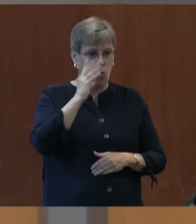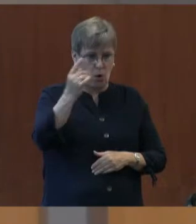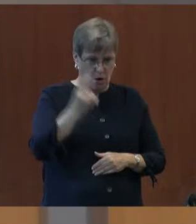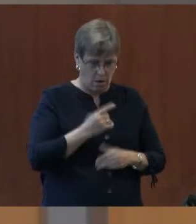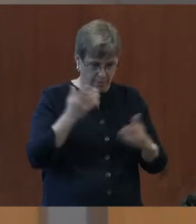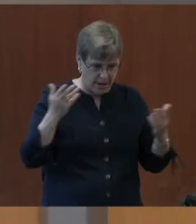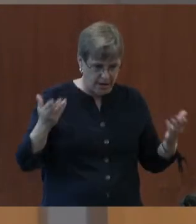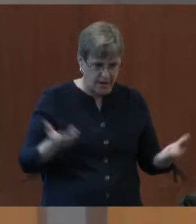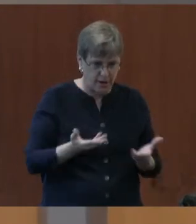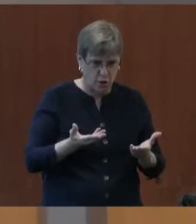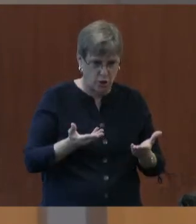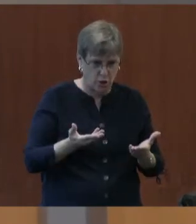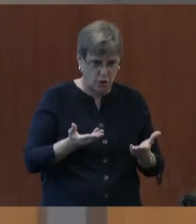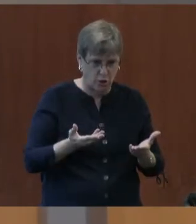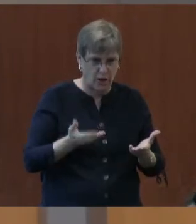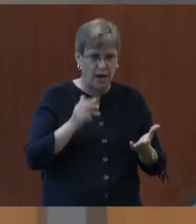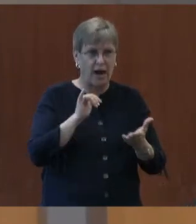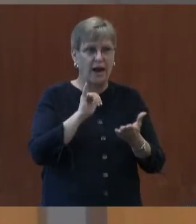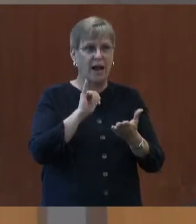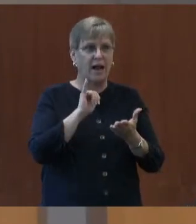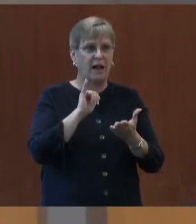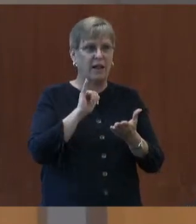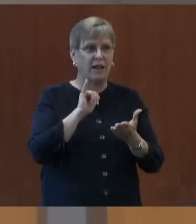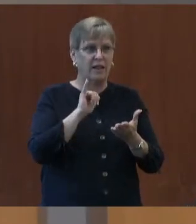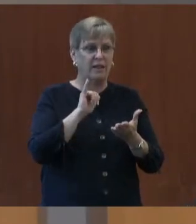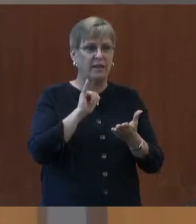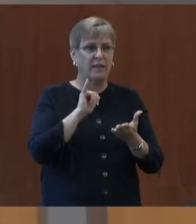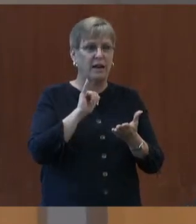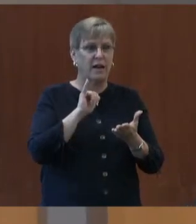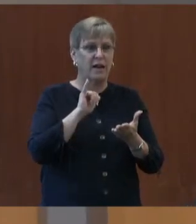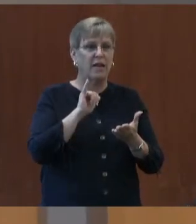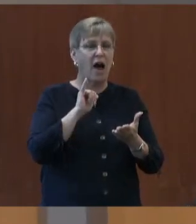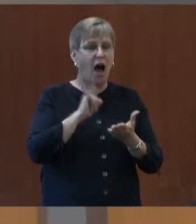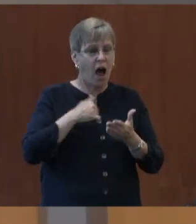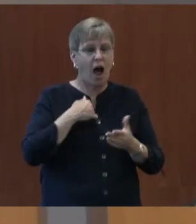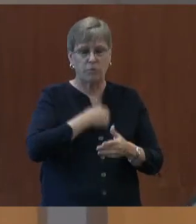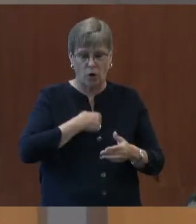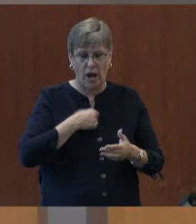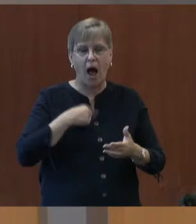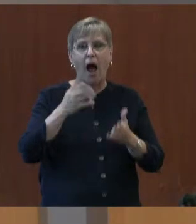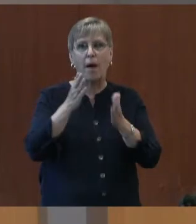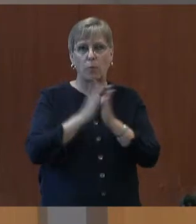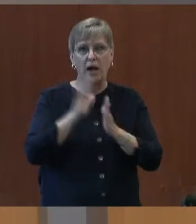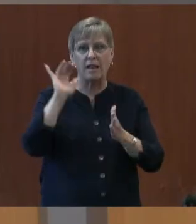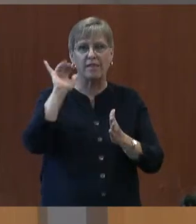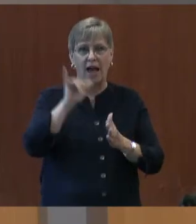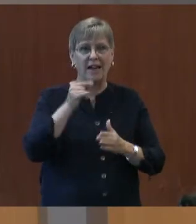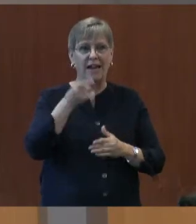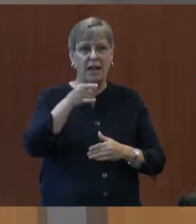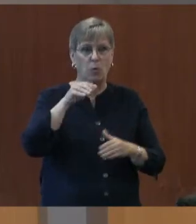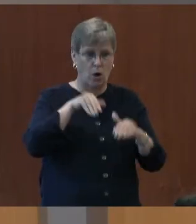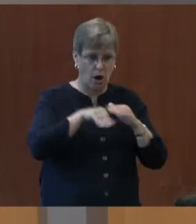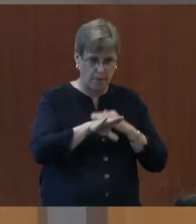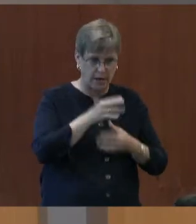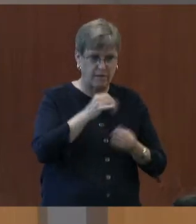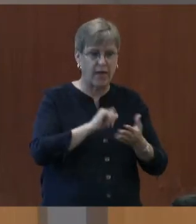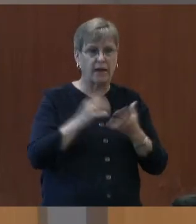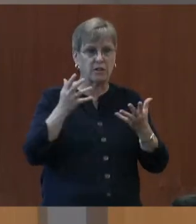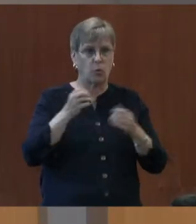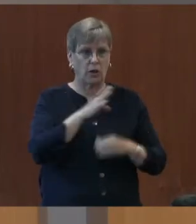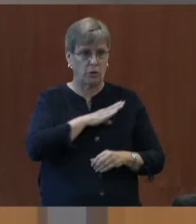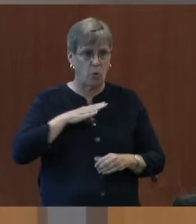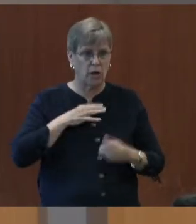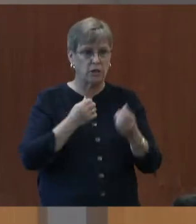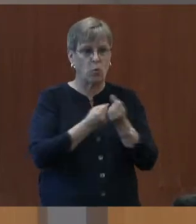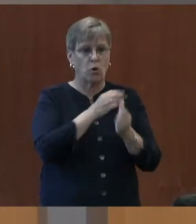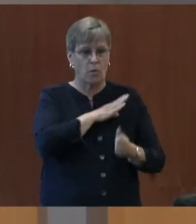here, and that's the will. And I pray that he will come in, if that's the will of the board, and support